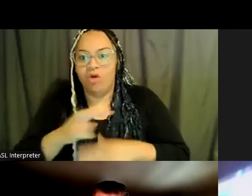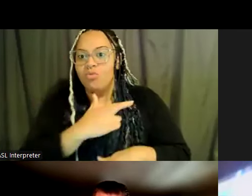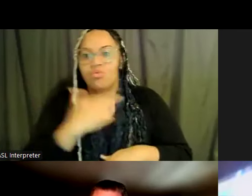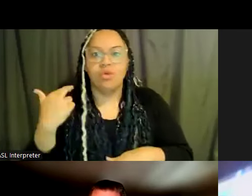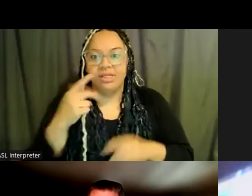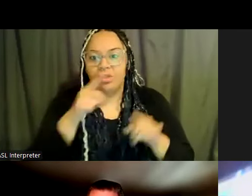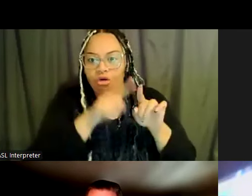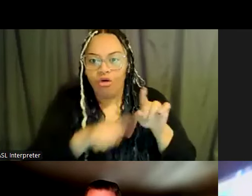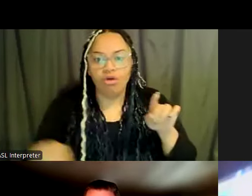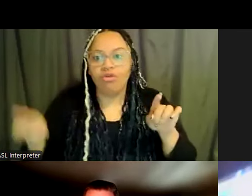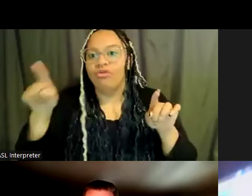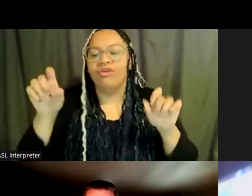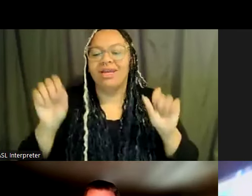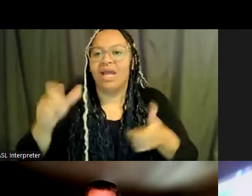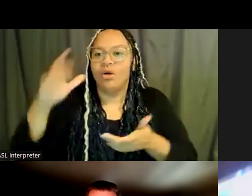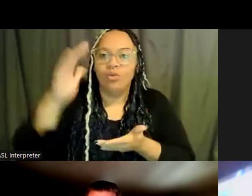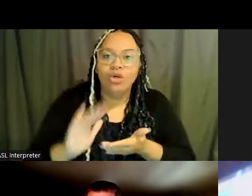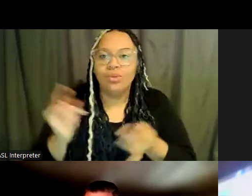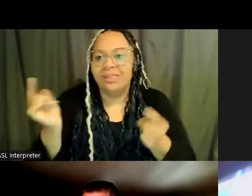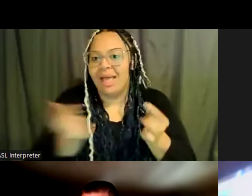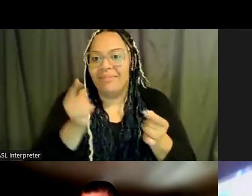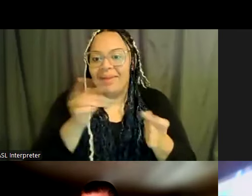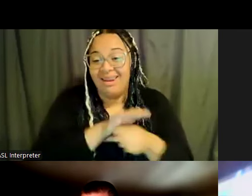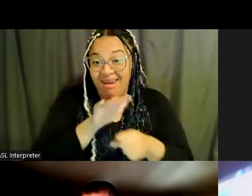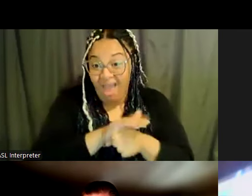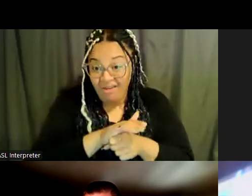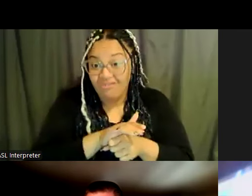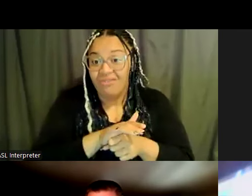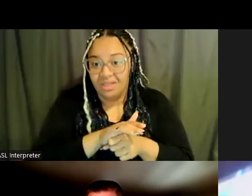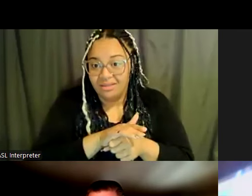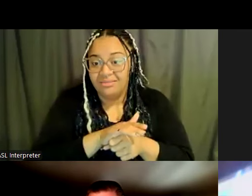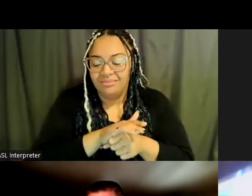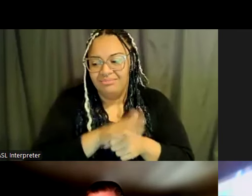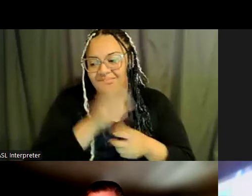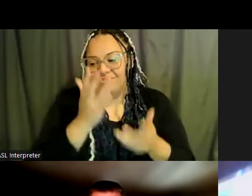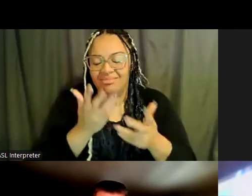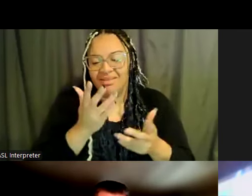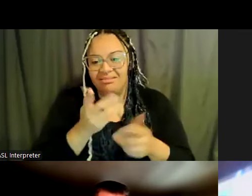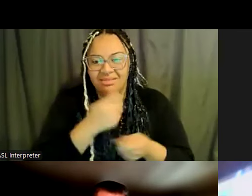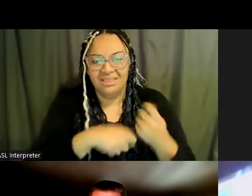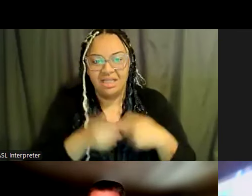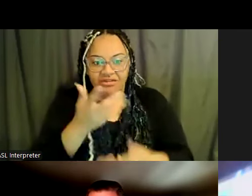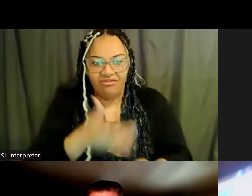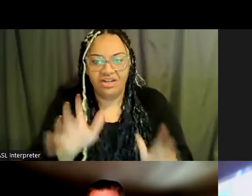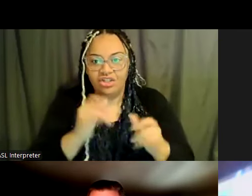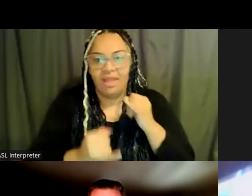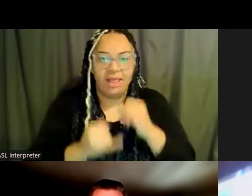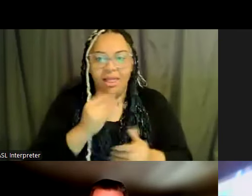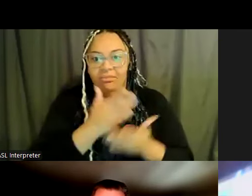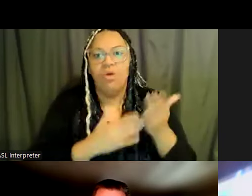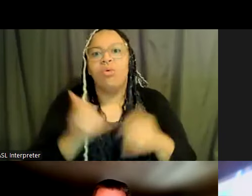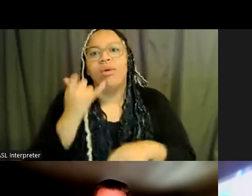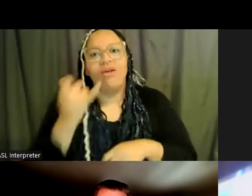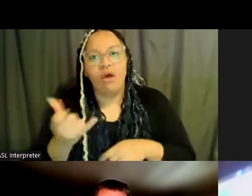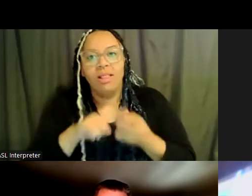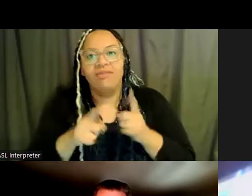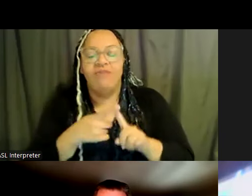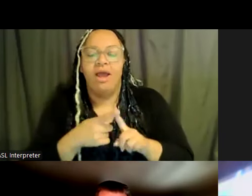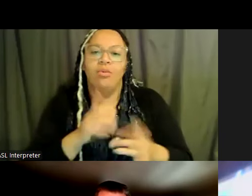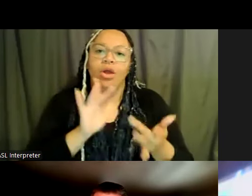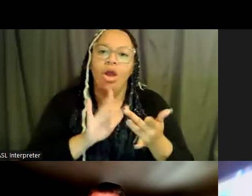us to reduce that pain enough that maybe instead of finishing that last step, we call a friend or we contact a hotline